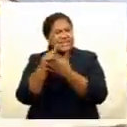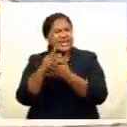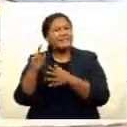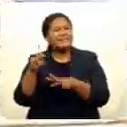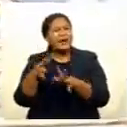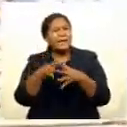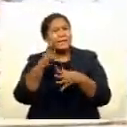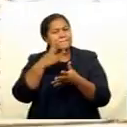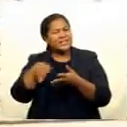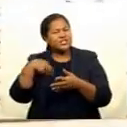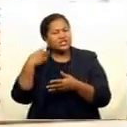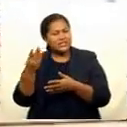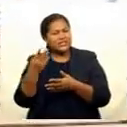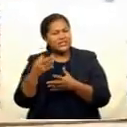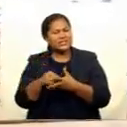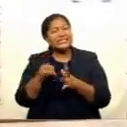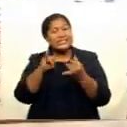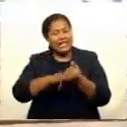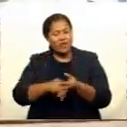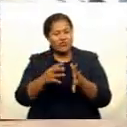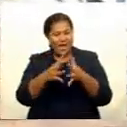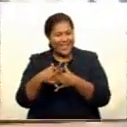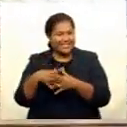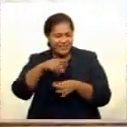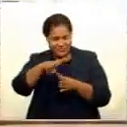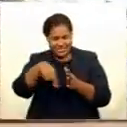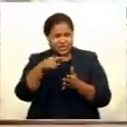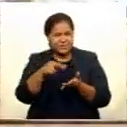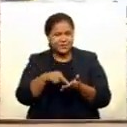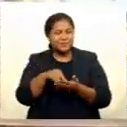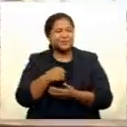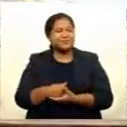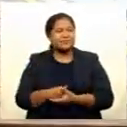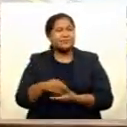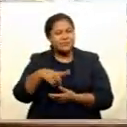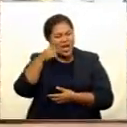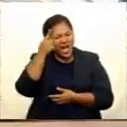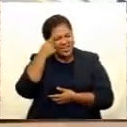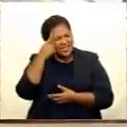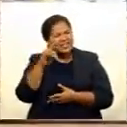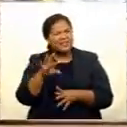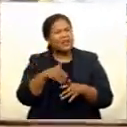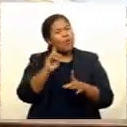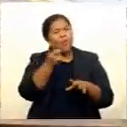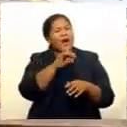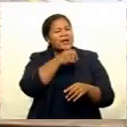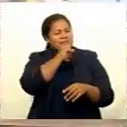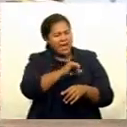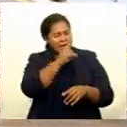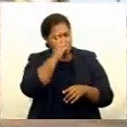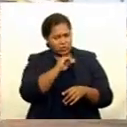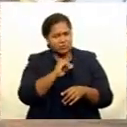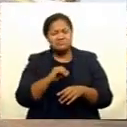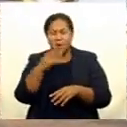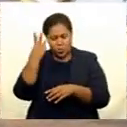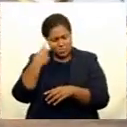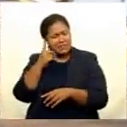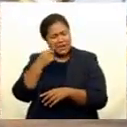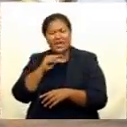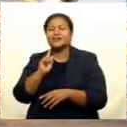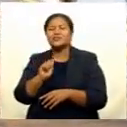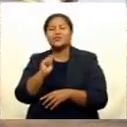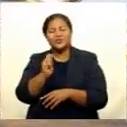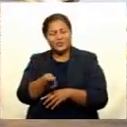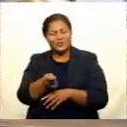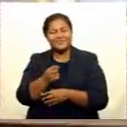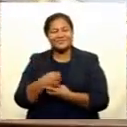Southwest Pacific region. I think that there's nothing that men can do that women can't do, and yeah, definitely if it's